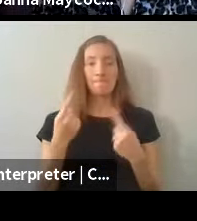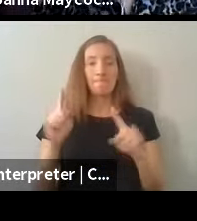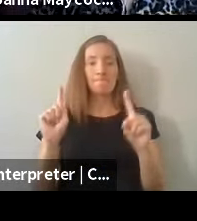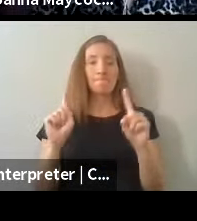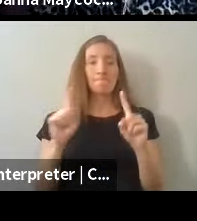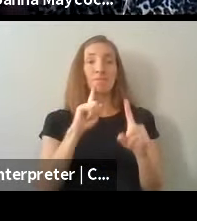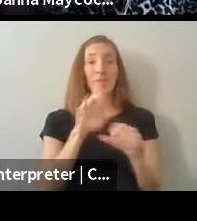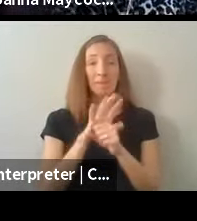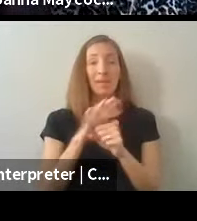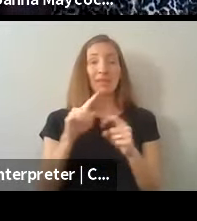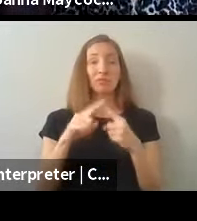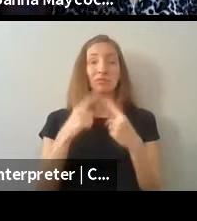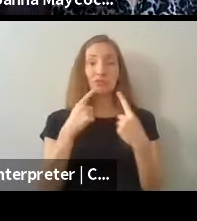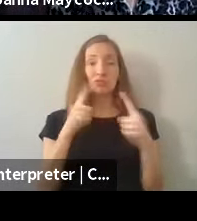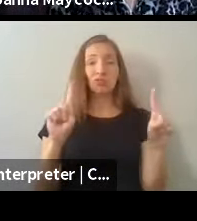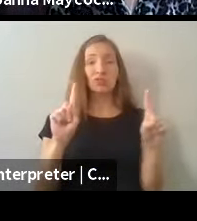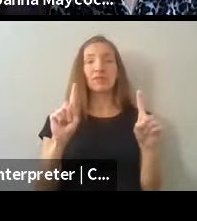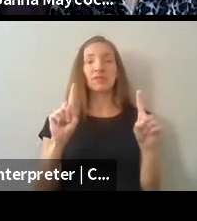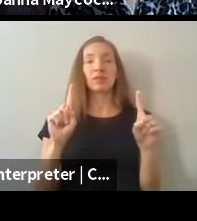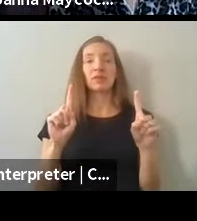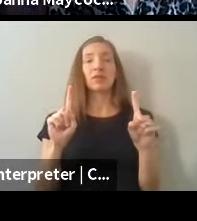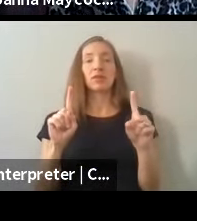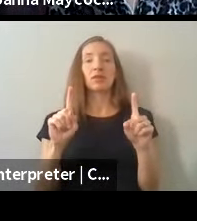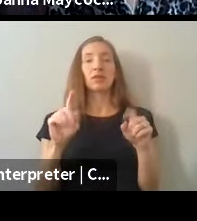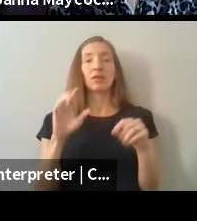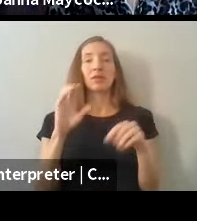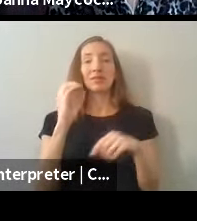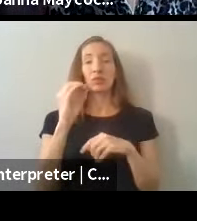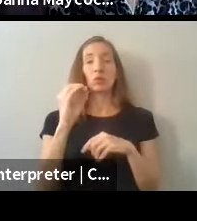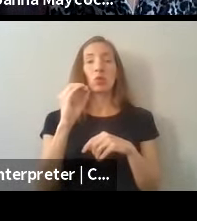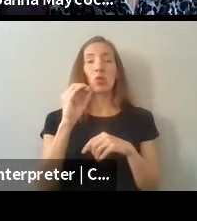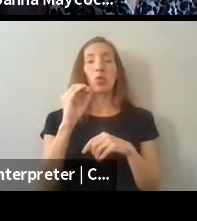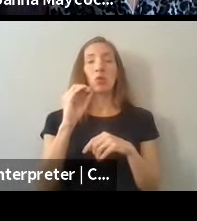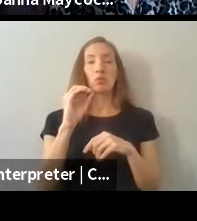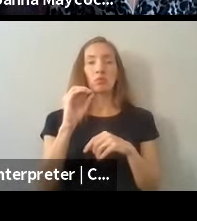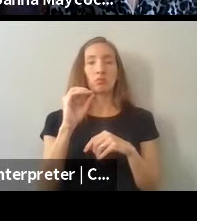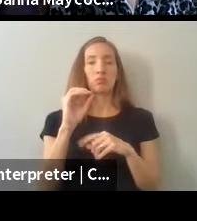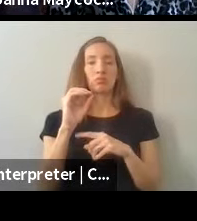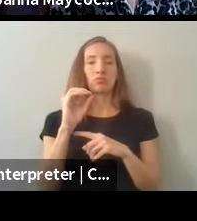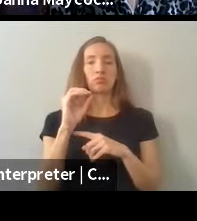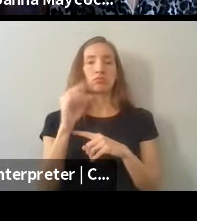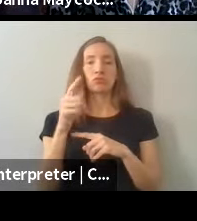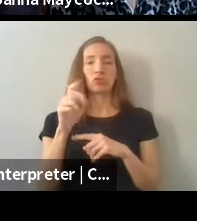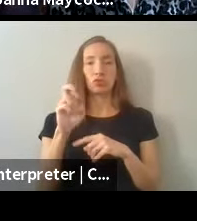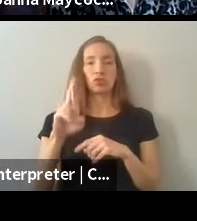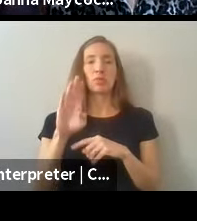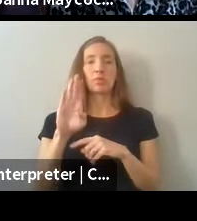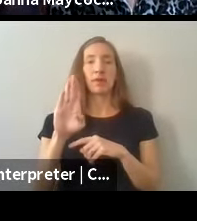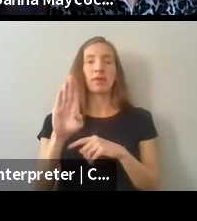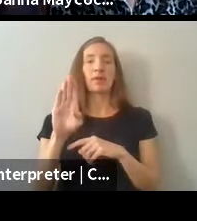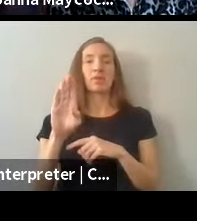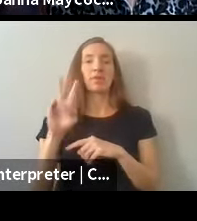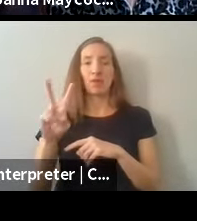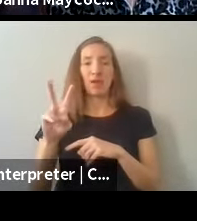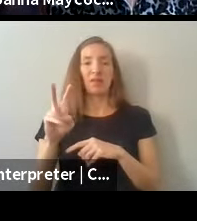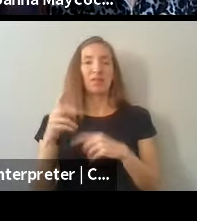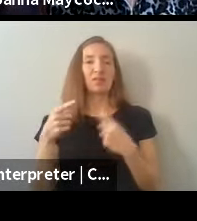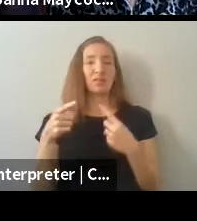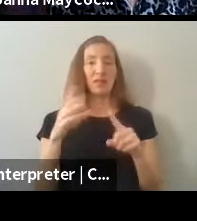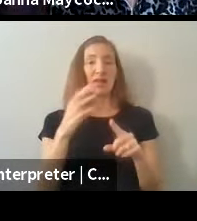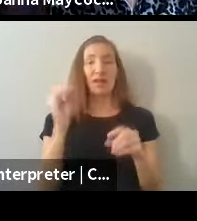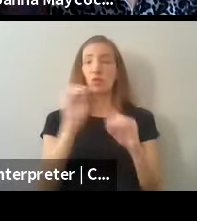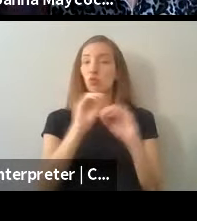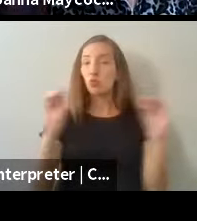and zero harmful practices by 2030 through our work in 150 countries,